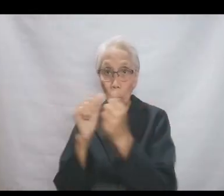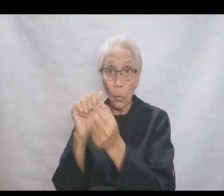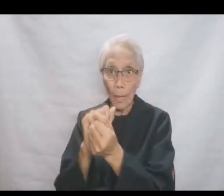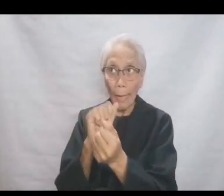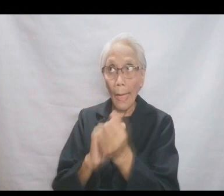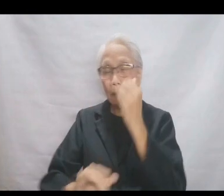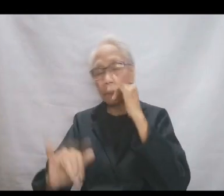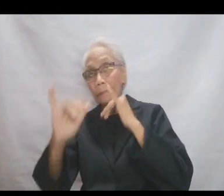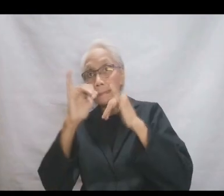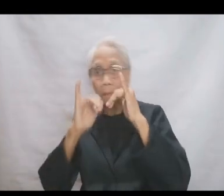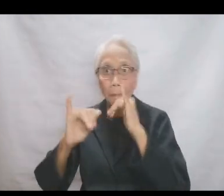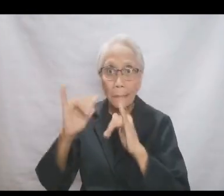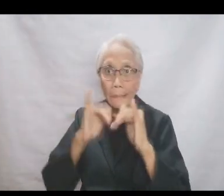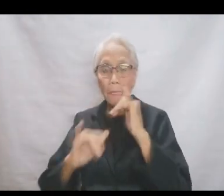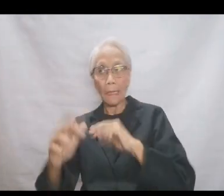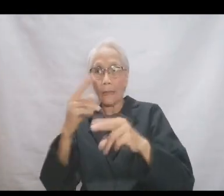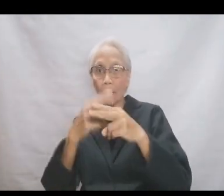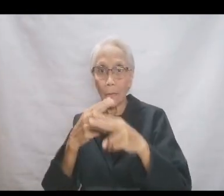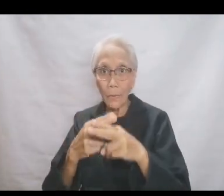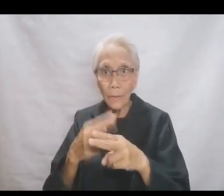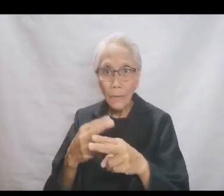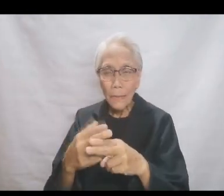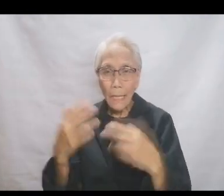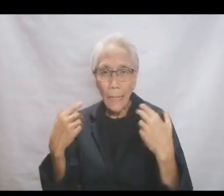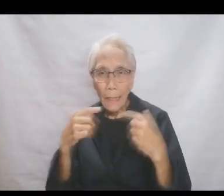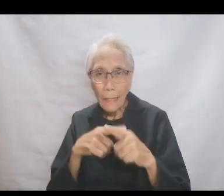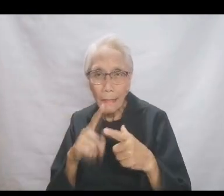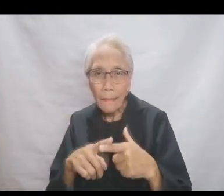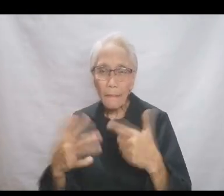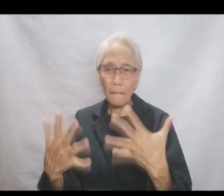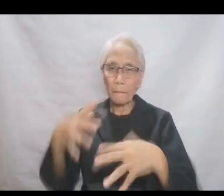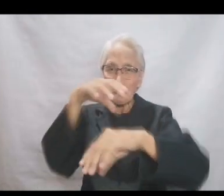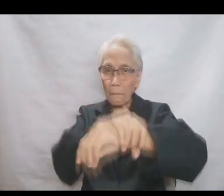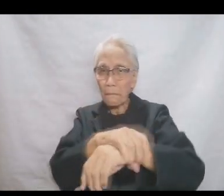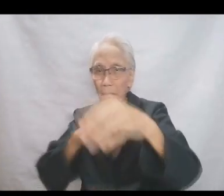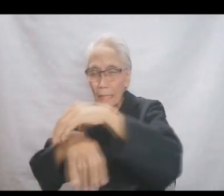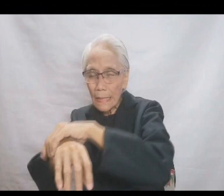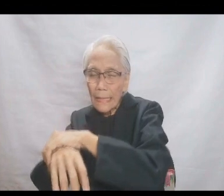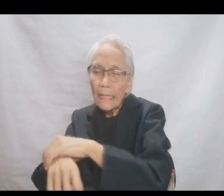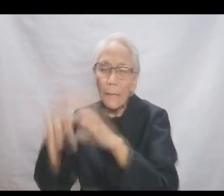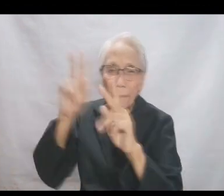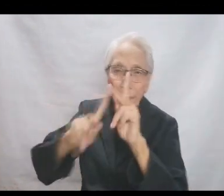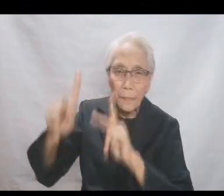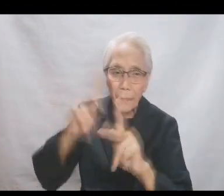huge influence with his drunkenness. He called himself the Holy Ghost bartender, and he would lay hands on people, imparting to